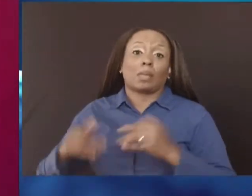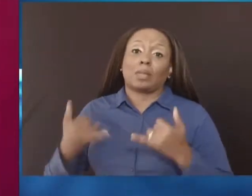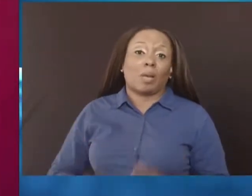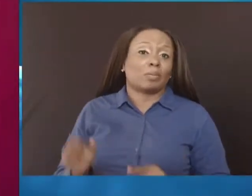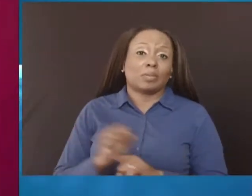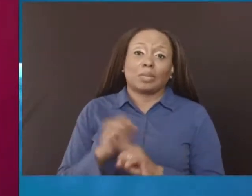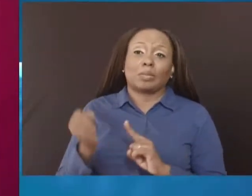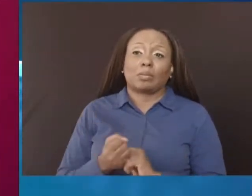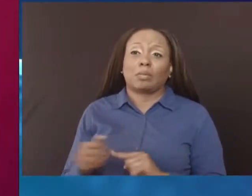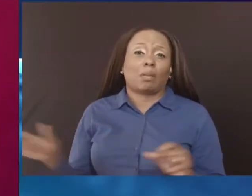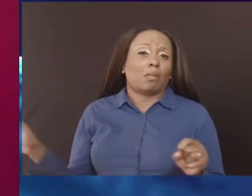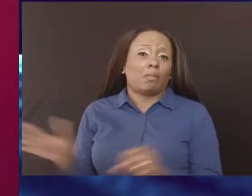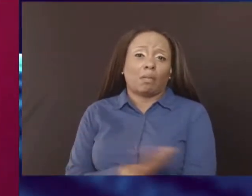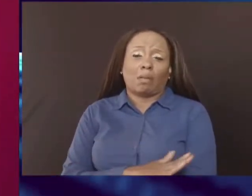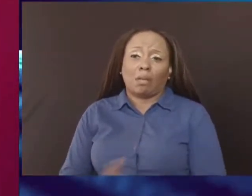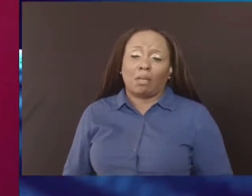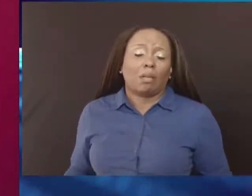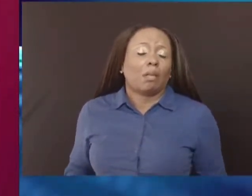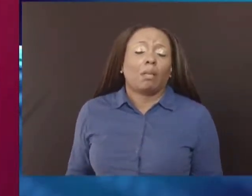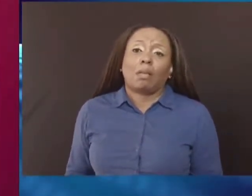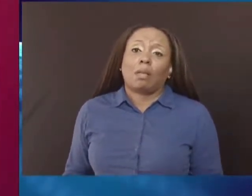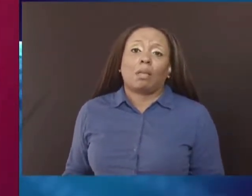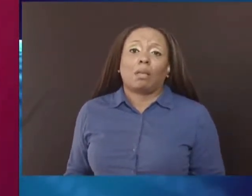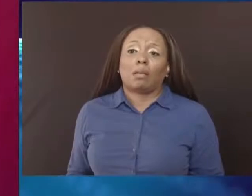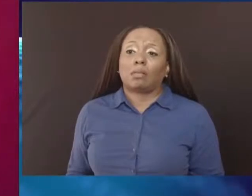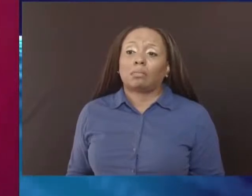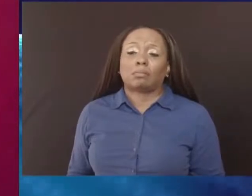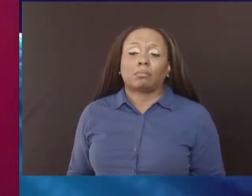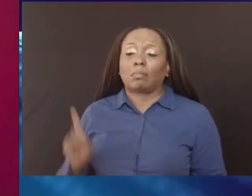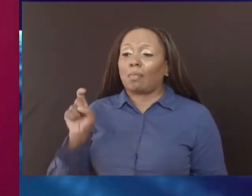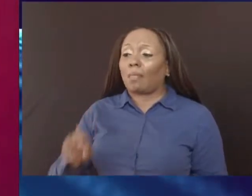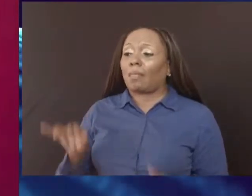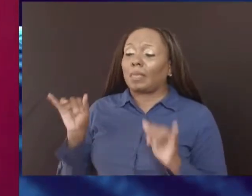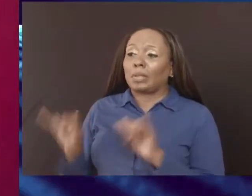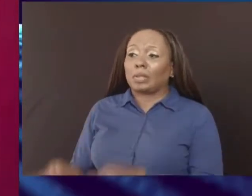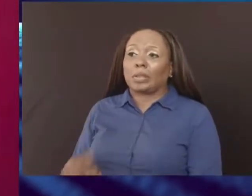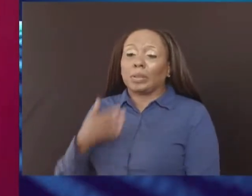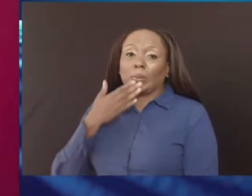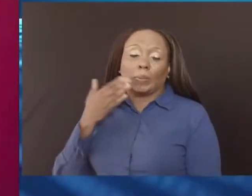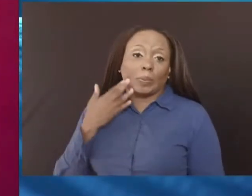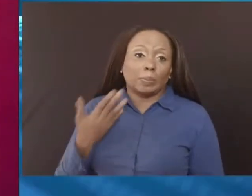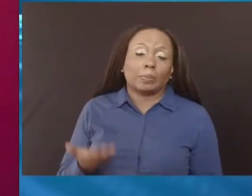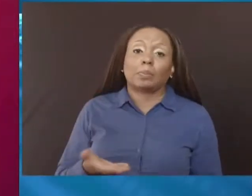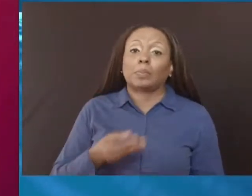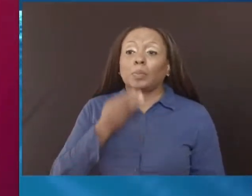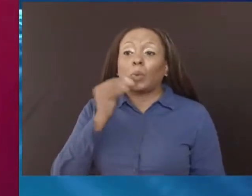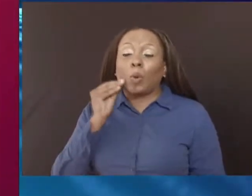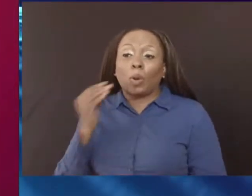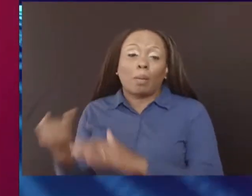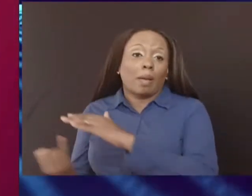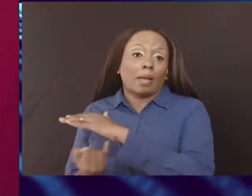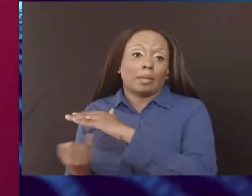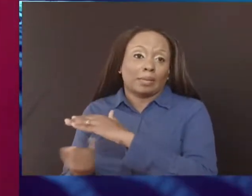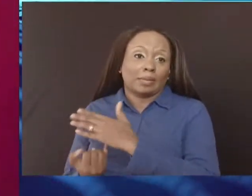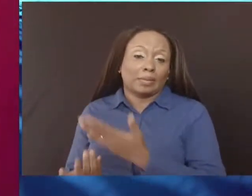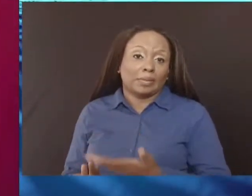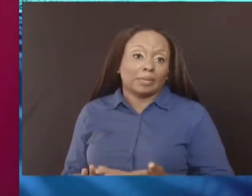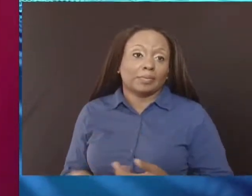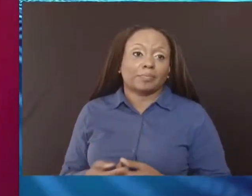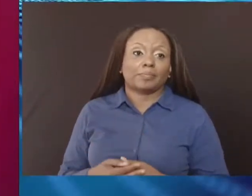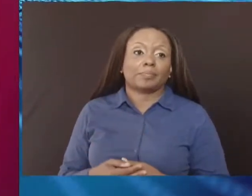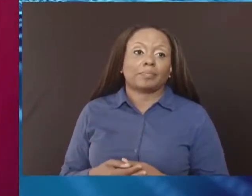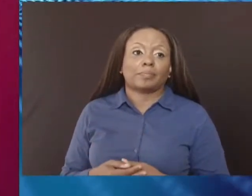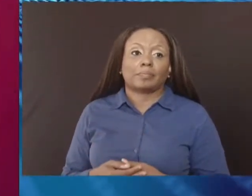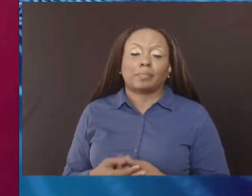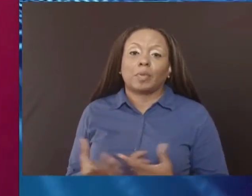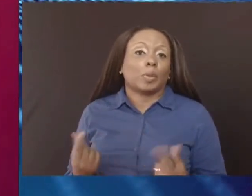now, where the isolation facilities are full and we have no choice but to resort to home isolation, there's nothing